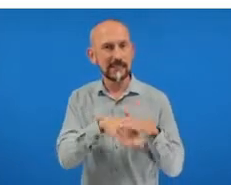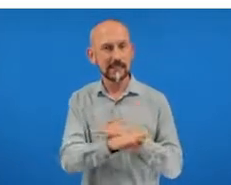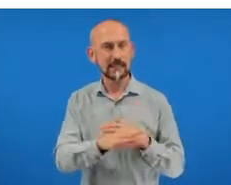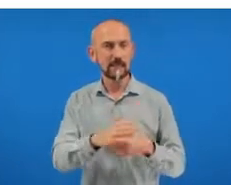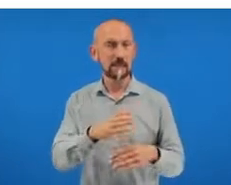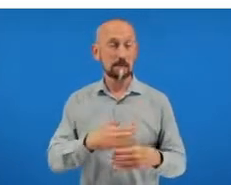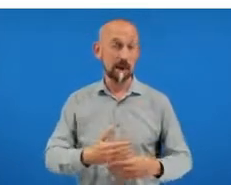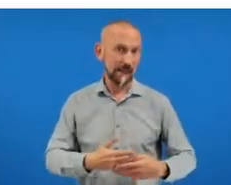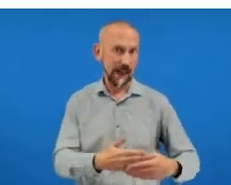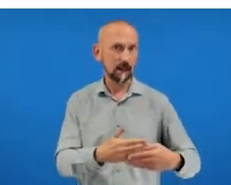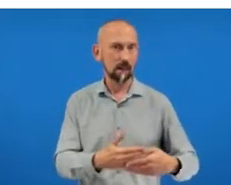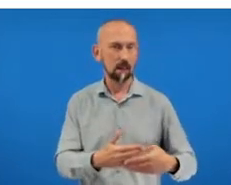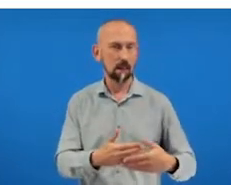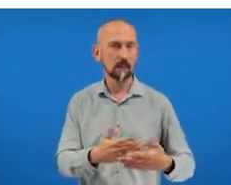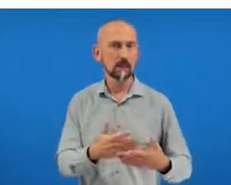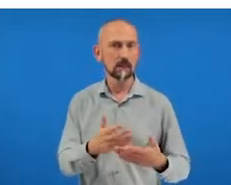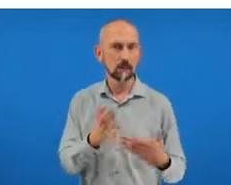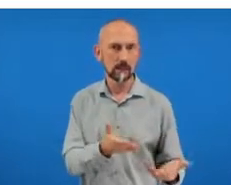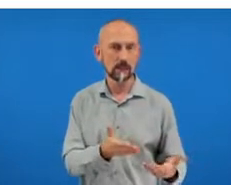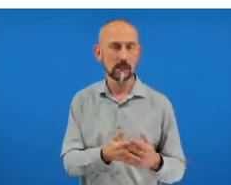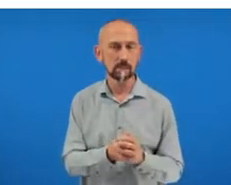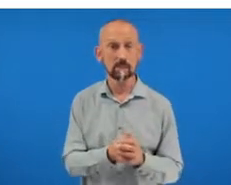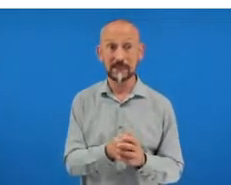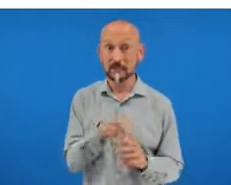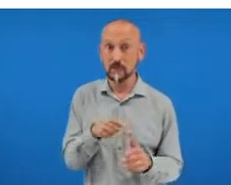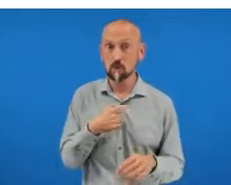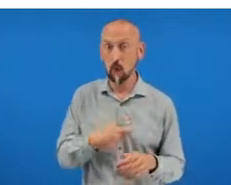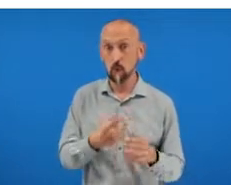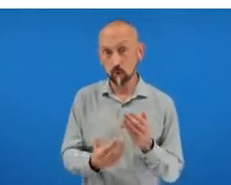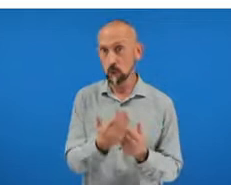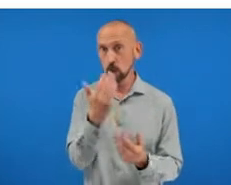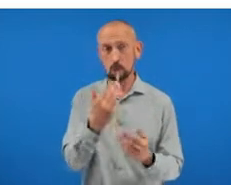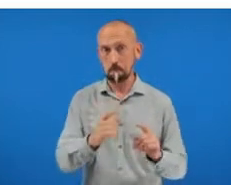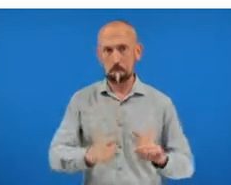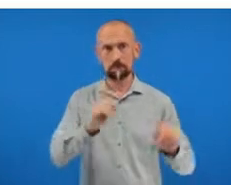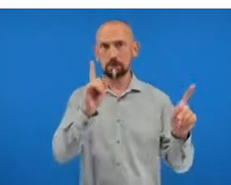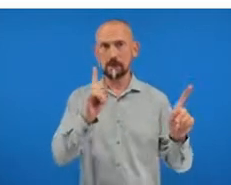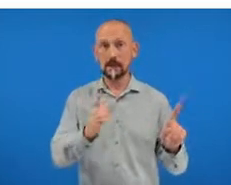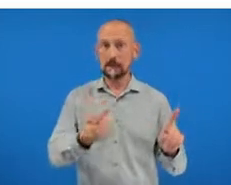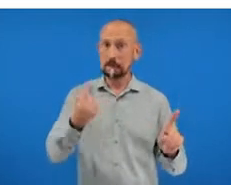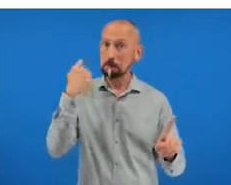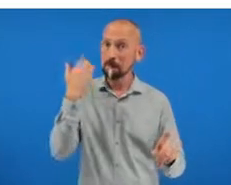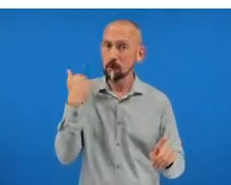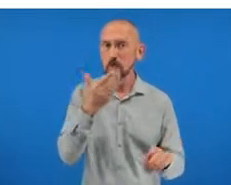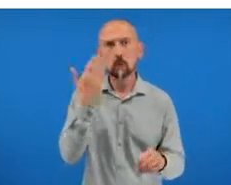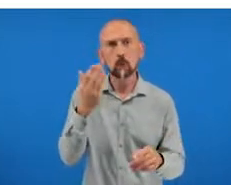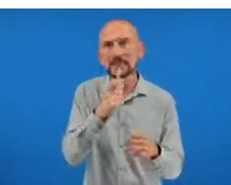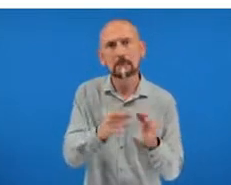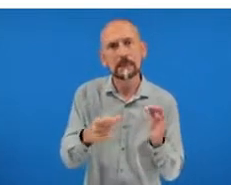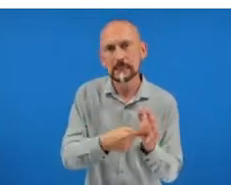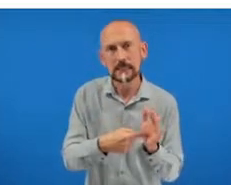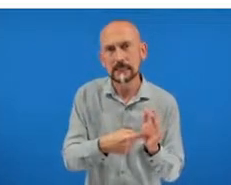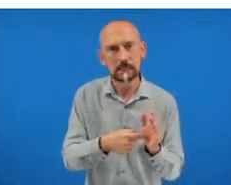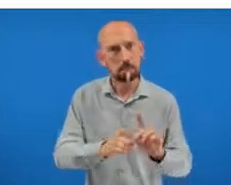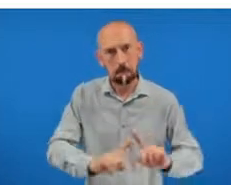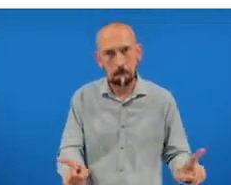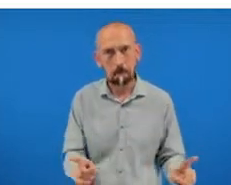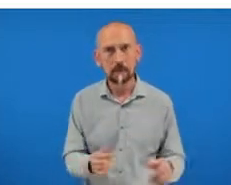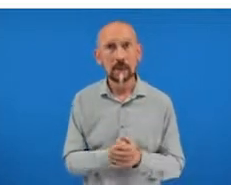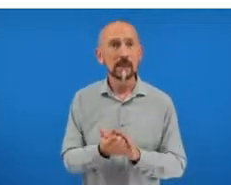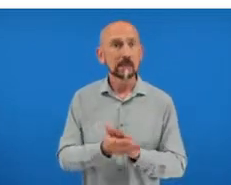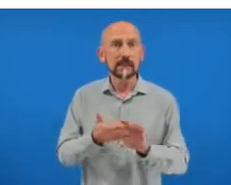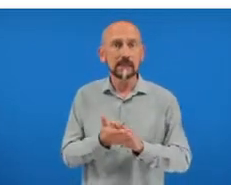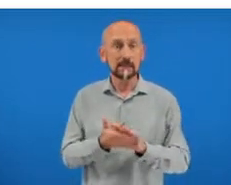unique and they didn't have any CBT provision at that time. So this meant that I had the opportunity to build my own role. And